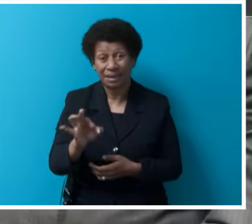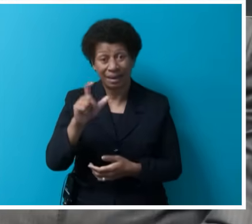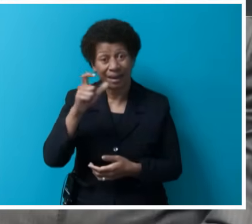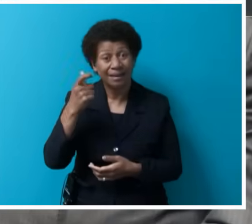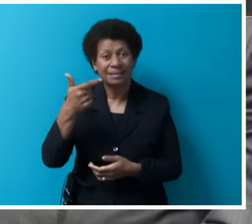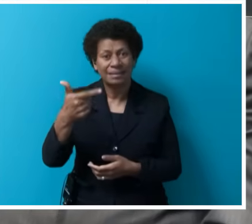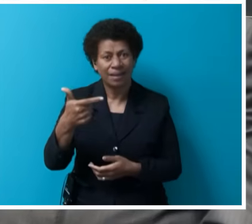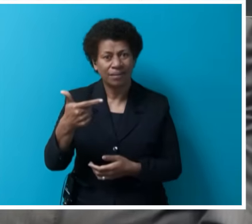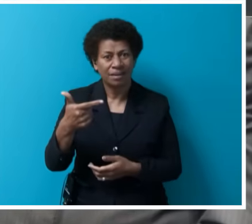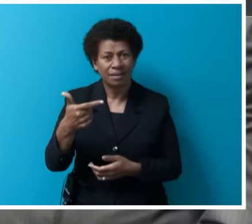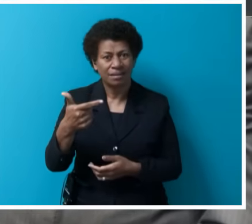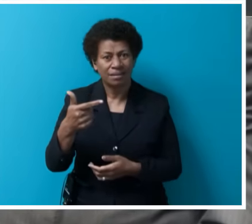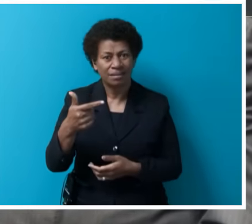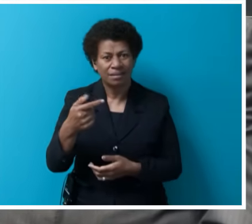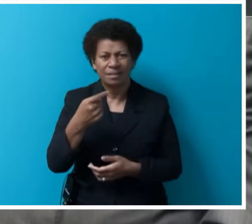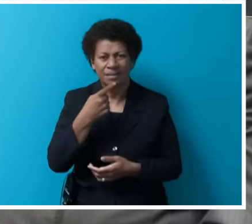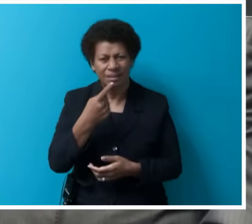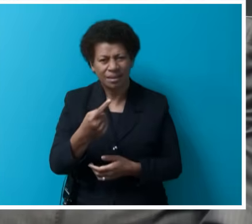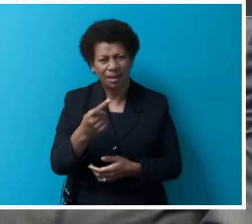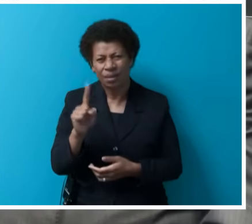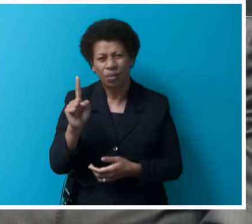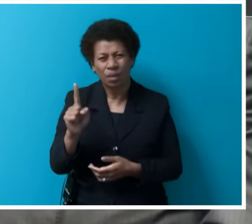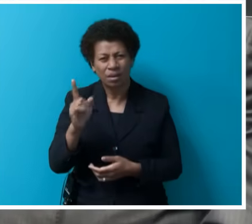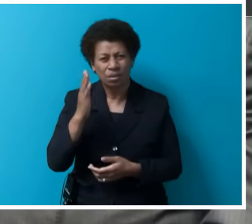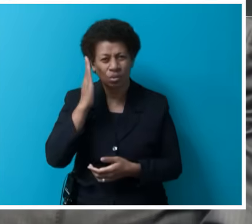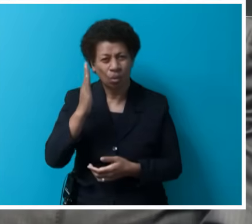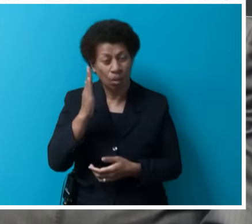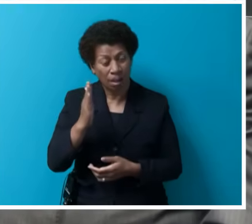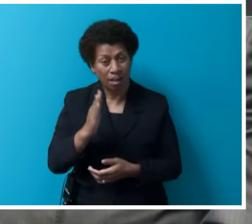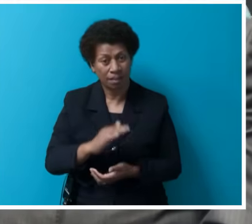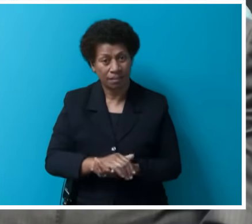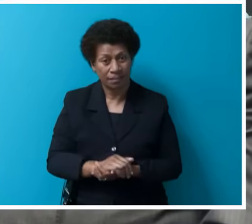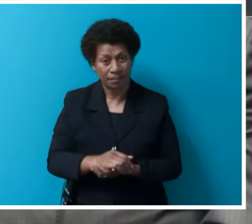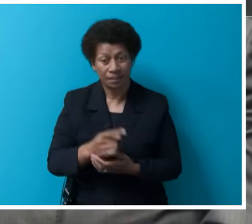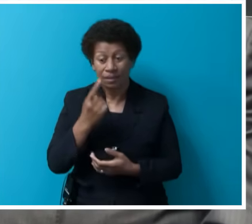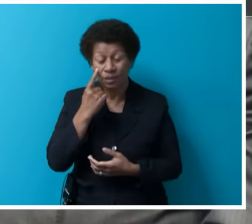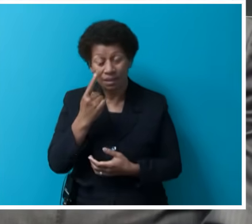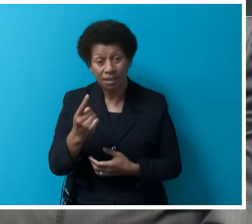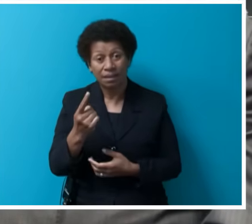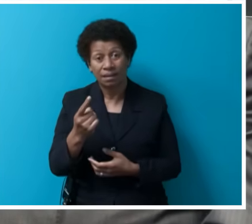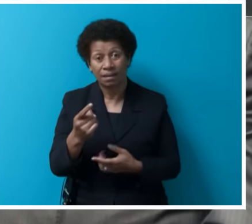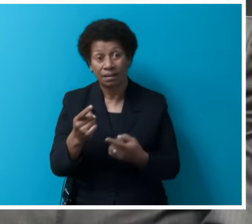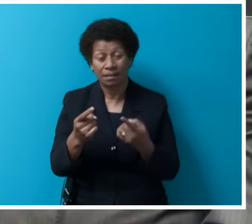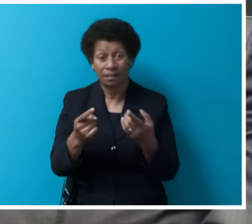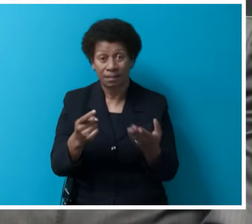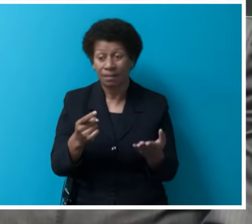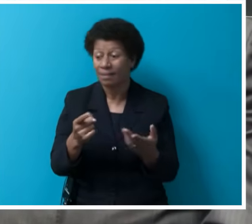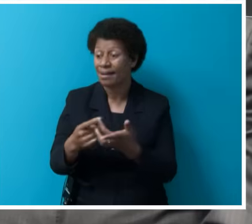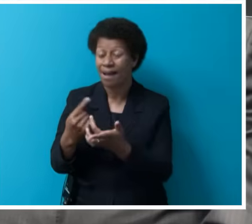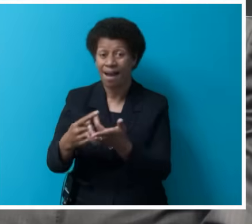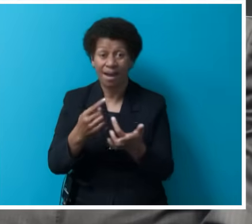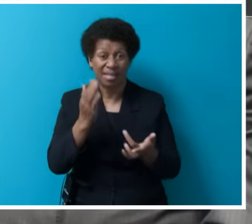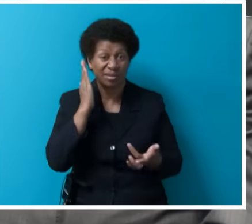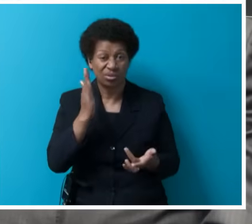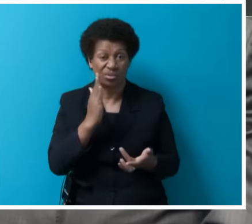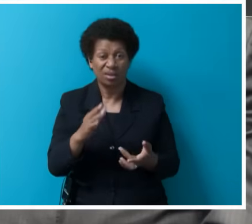to say, that might be the case in every other school where the ratio is the same, it's quite worrying that 20% of the students in class 7